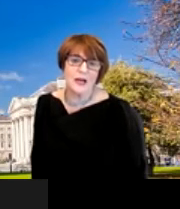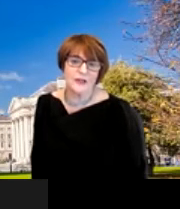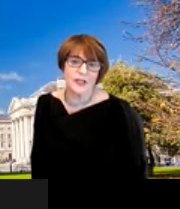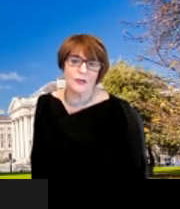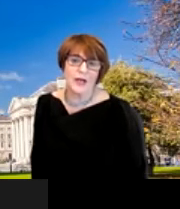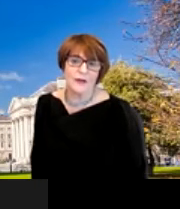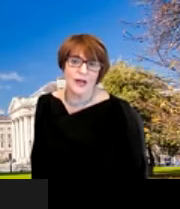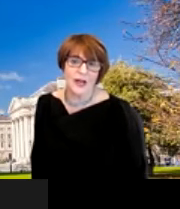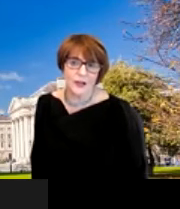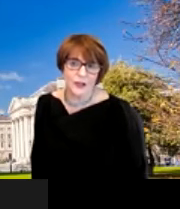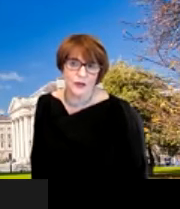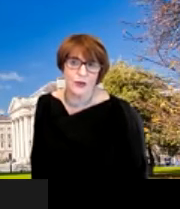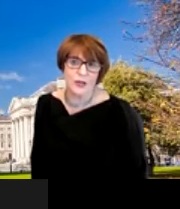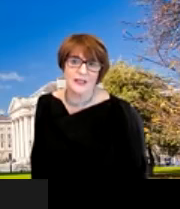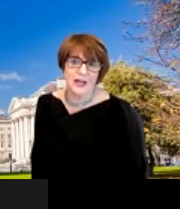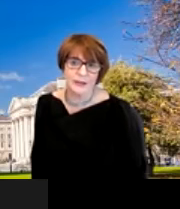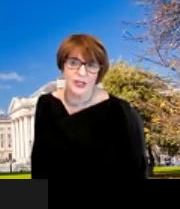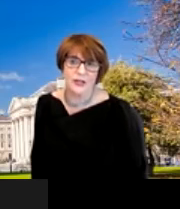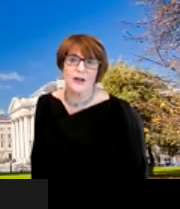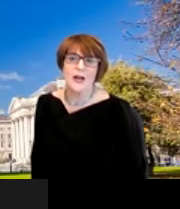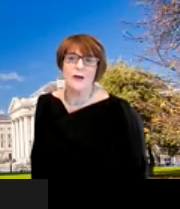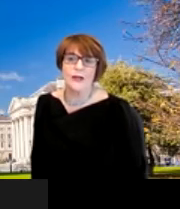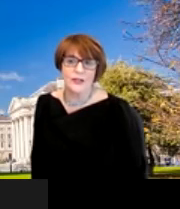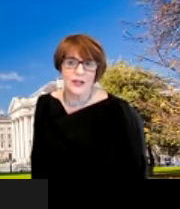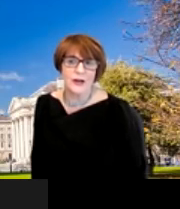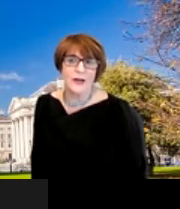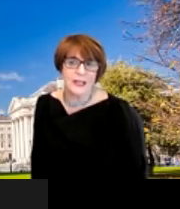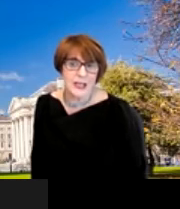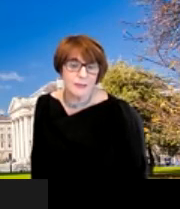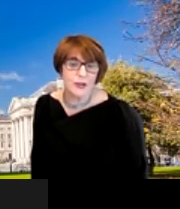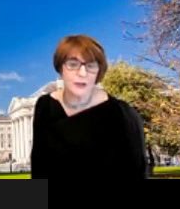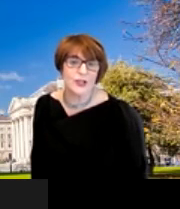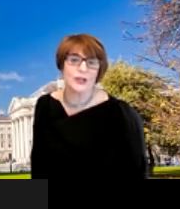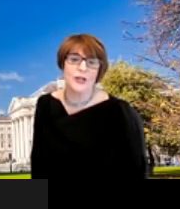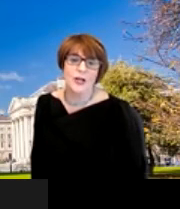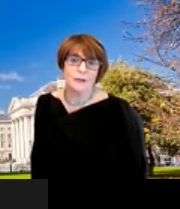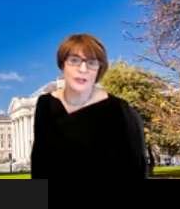me, I think we have a lot of good work has happened here. We have to learn, keep